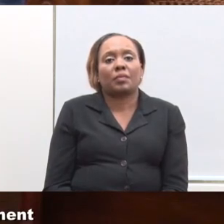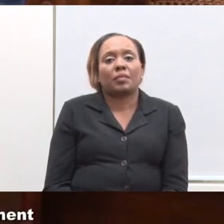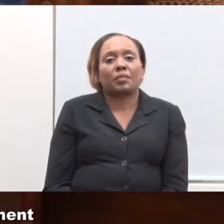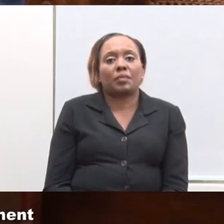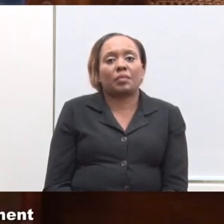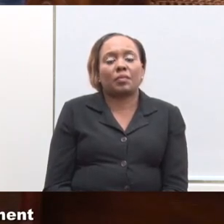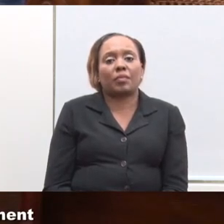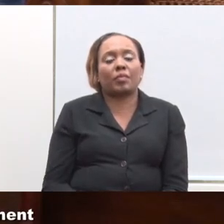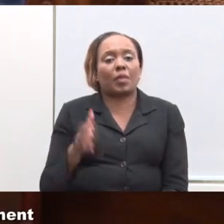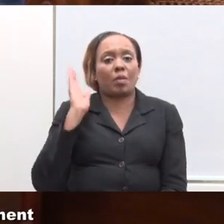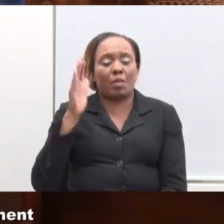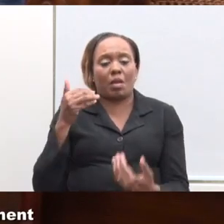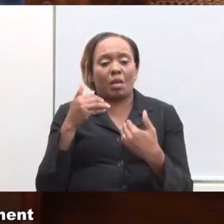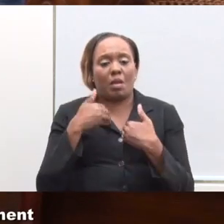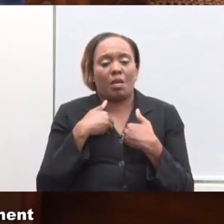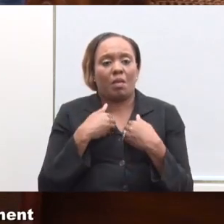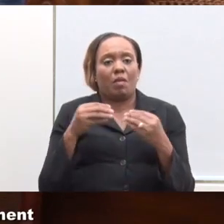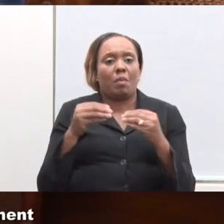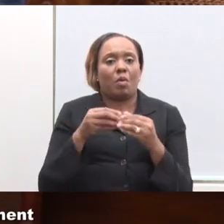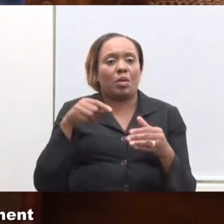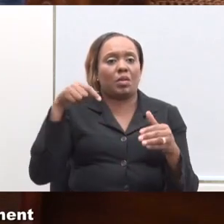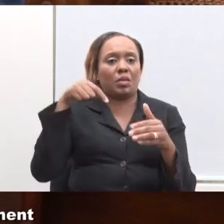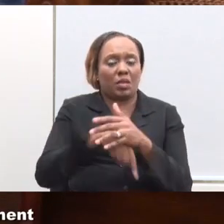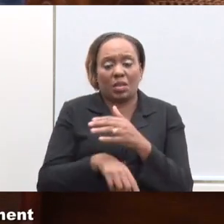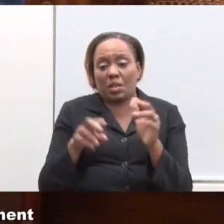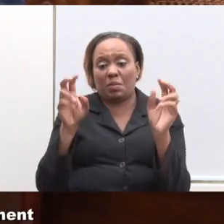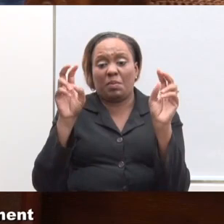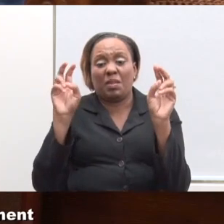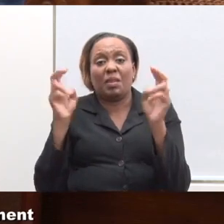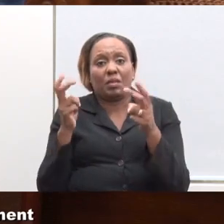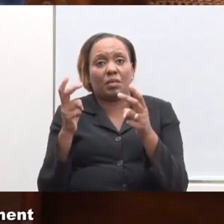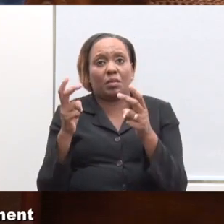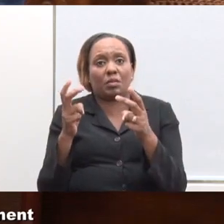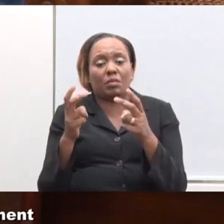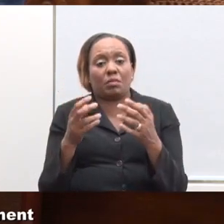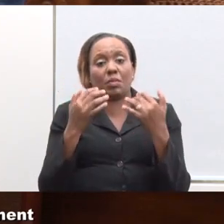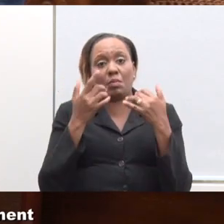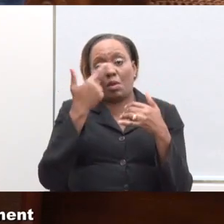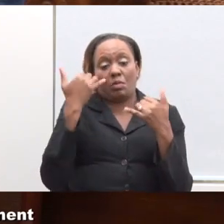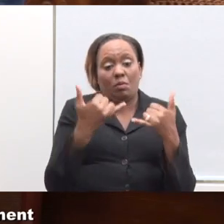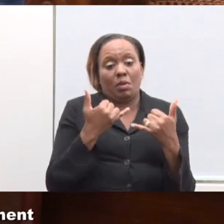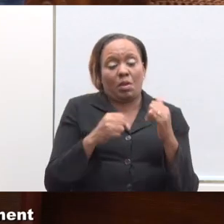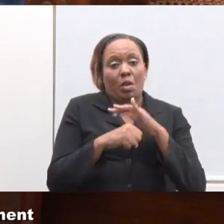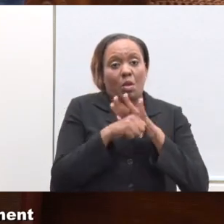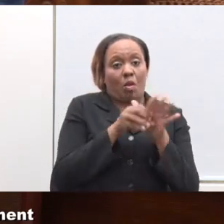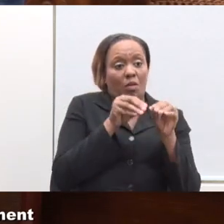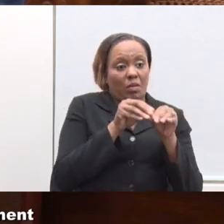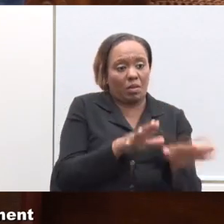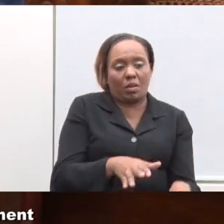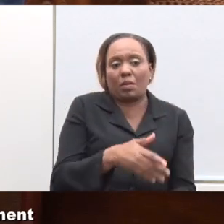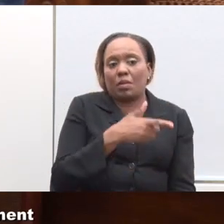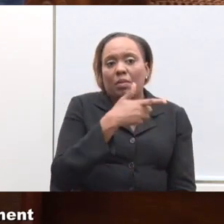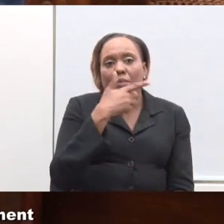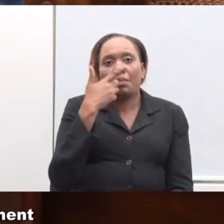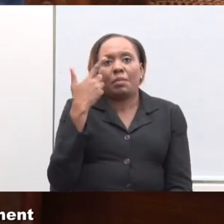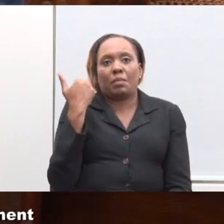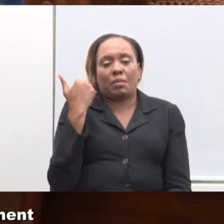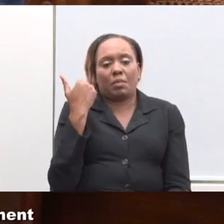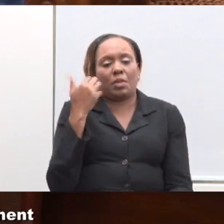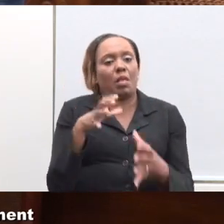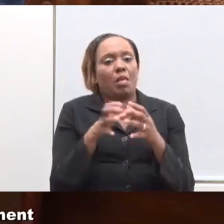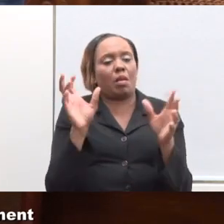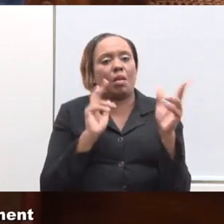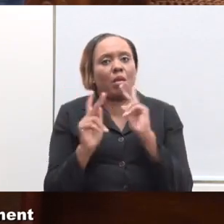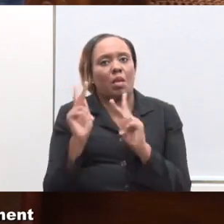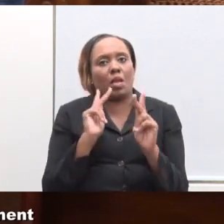confront, even if not now in a COVID-19 environment. That is the high volume of persons who are being unbanked in this country.